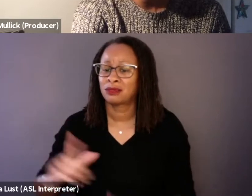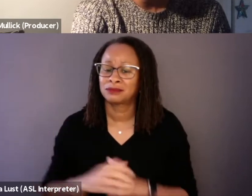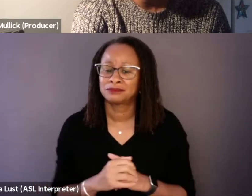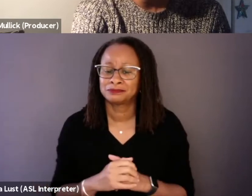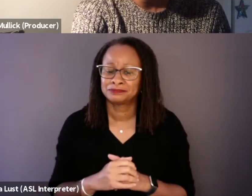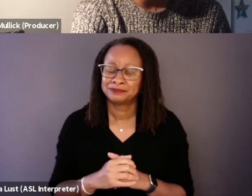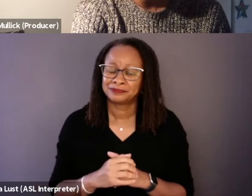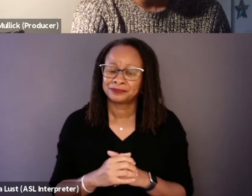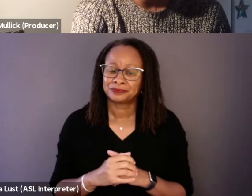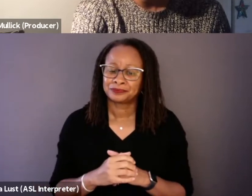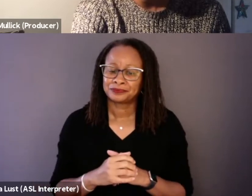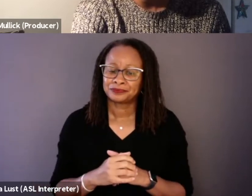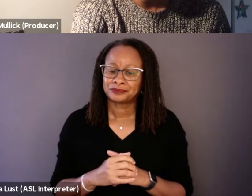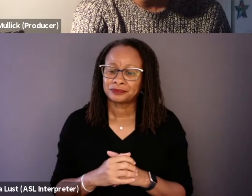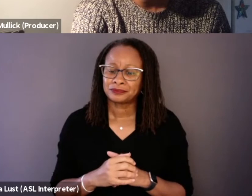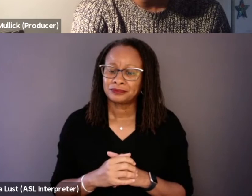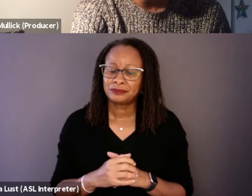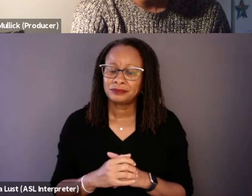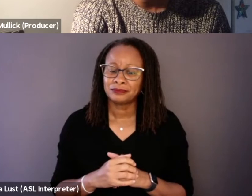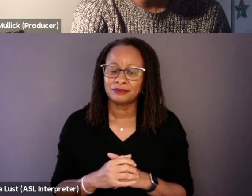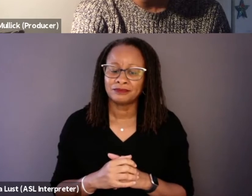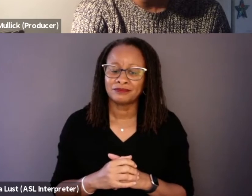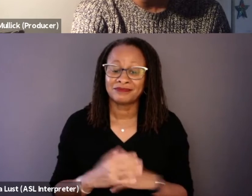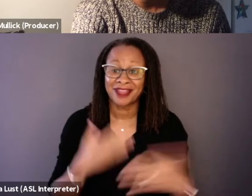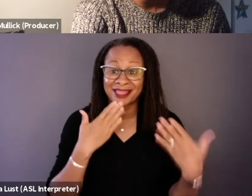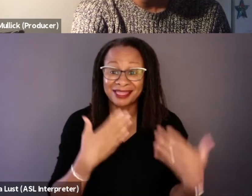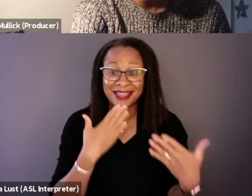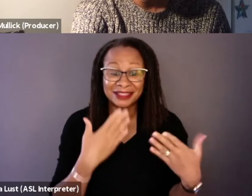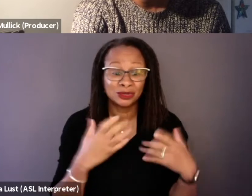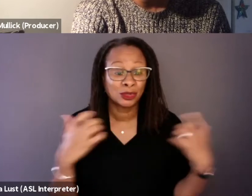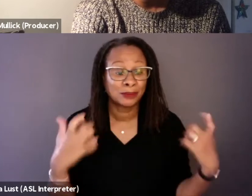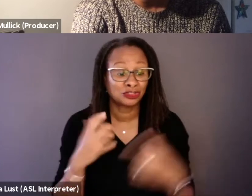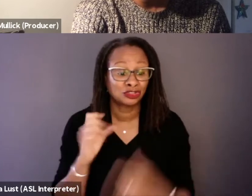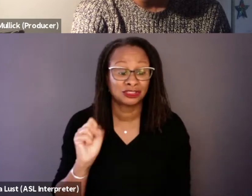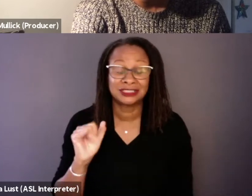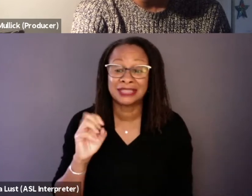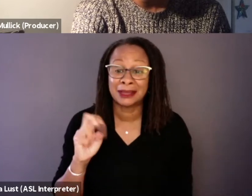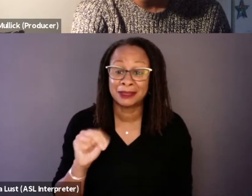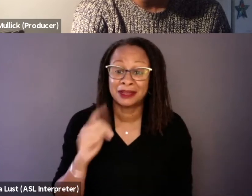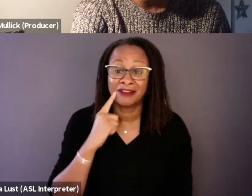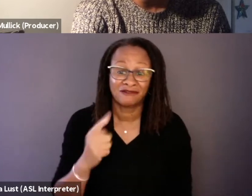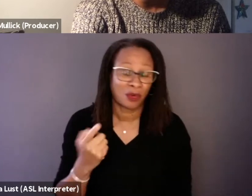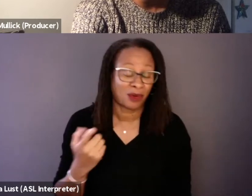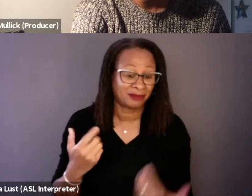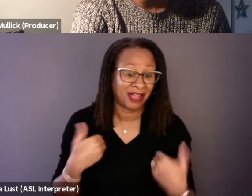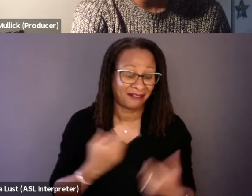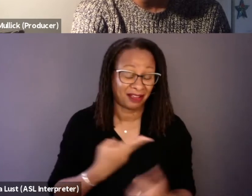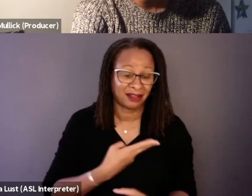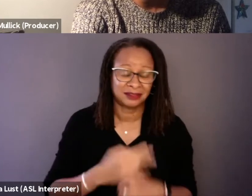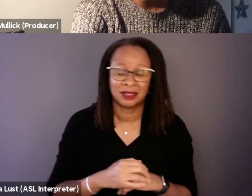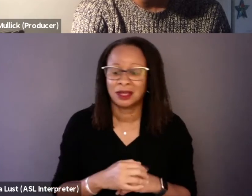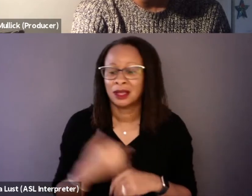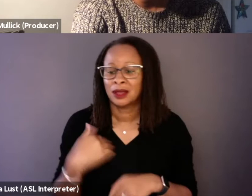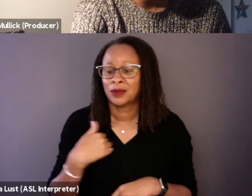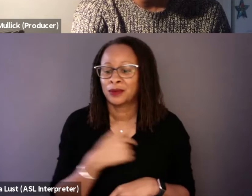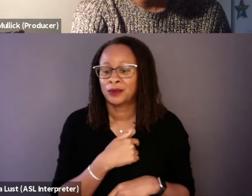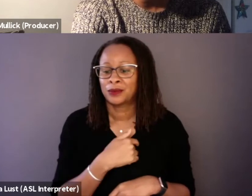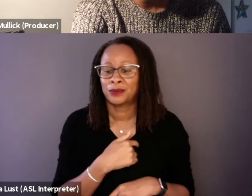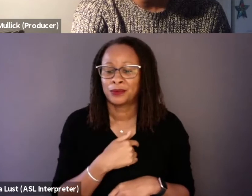is, I think. Thank you so much, Simon, for having us. We